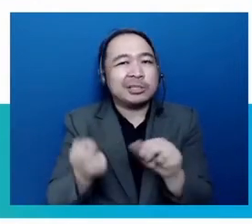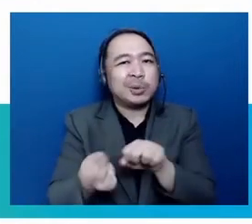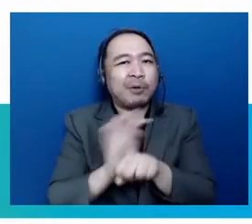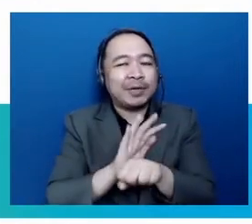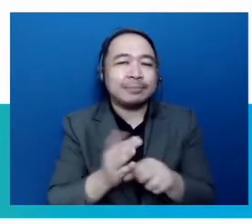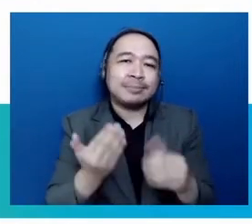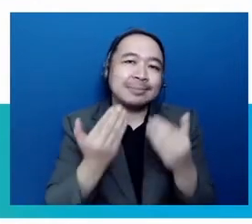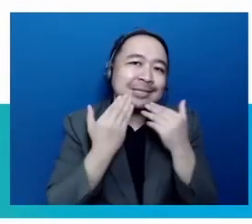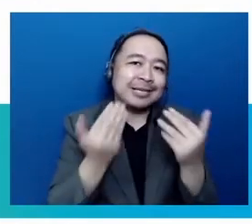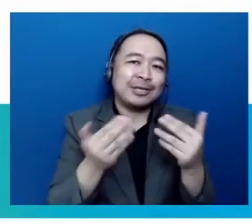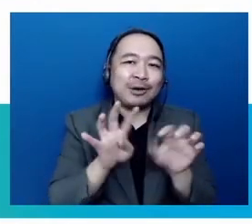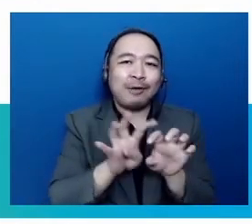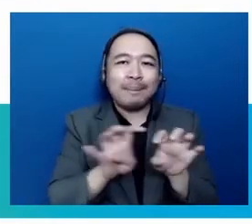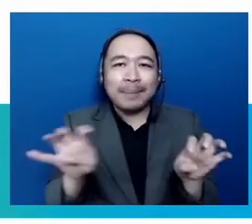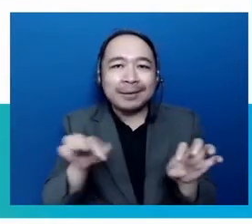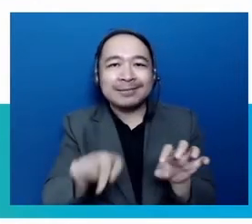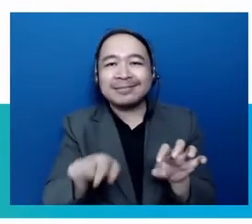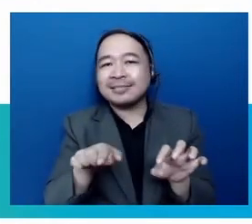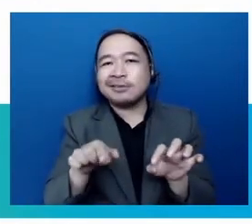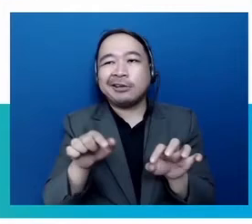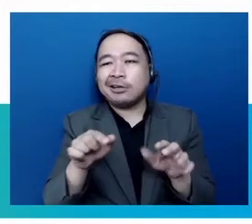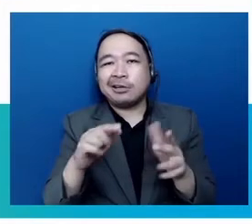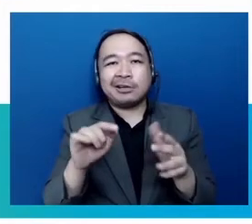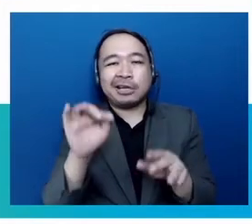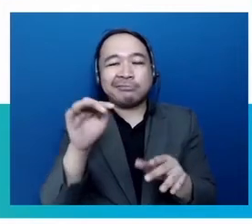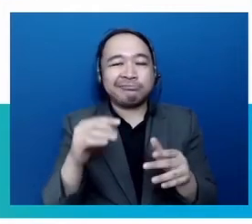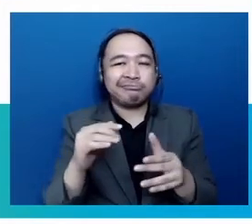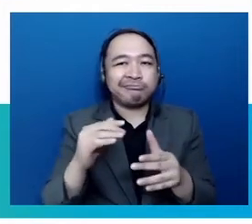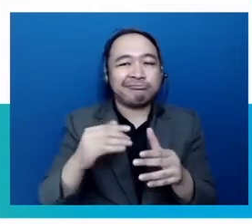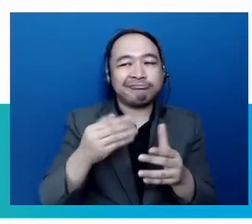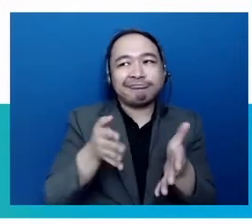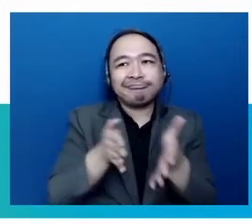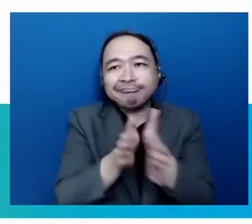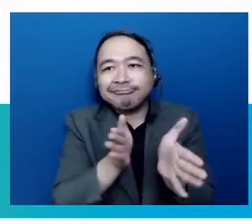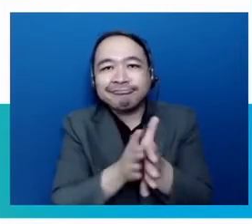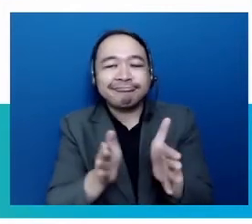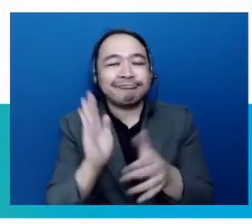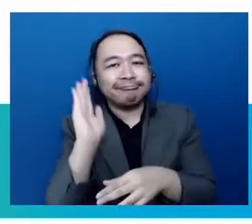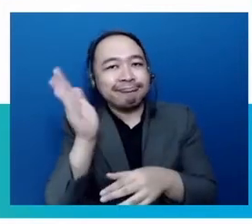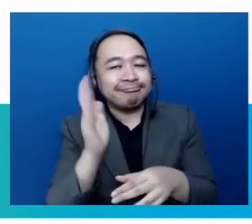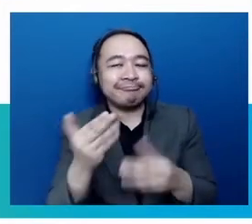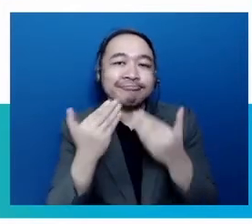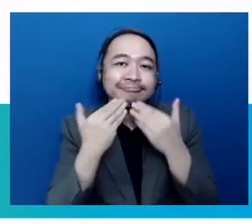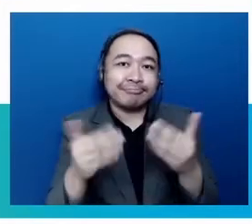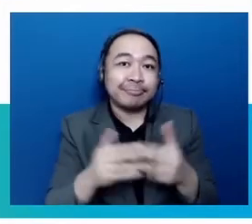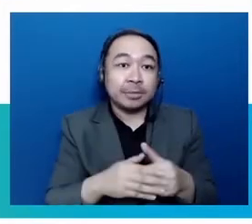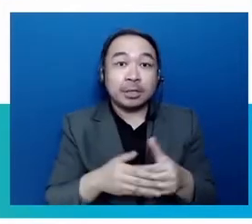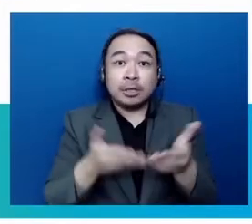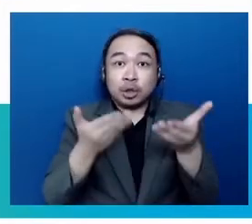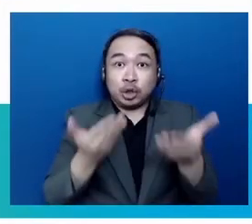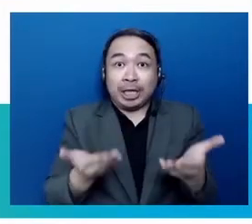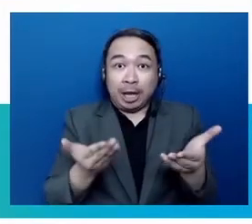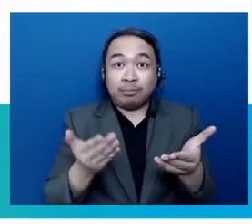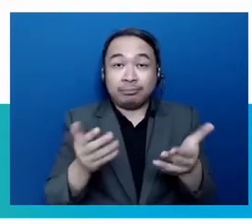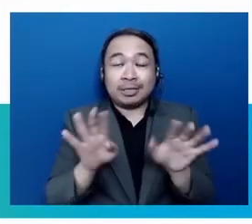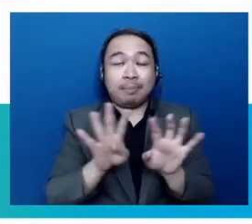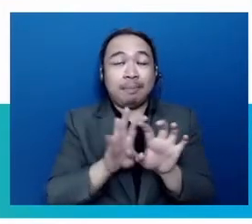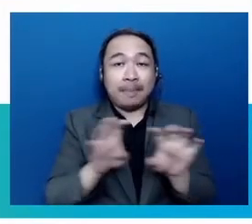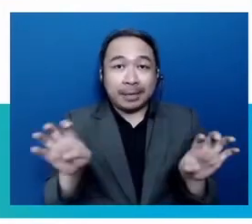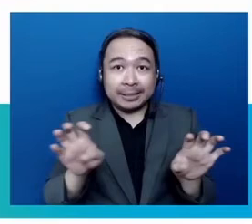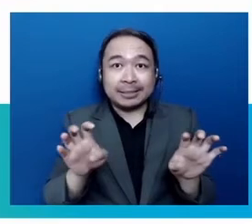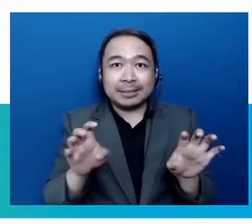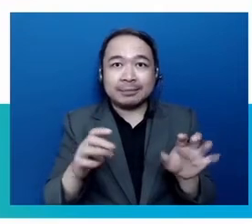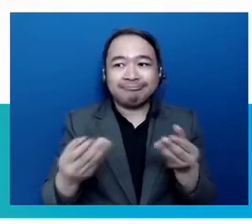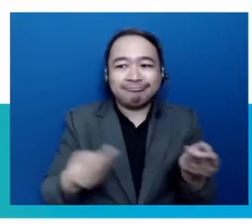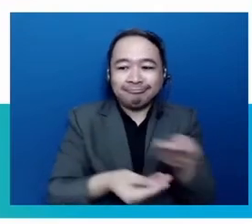their interventions in the session above. So now let's bring in all the panelists for our panel discussion.